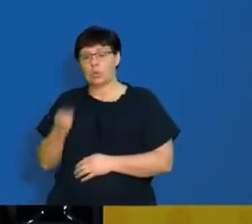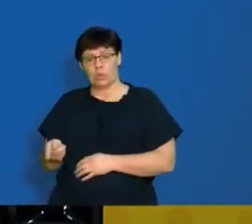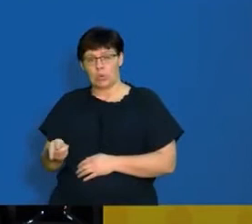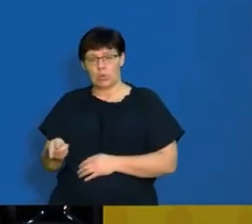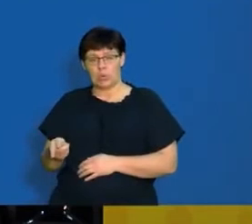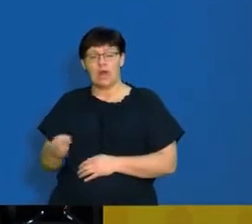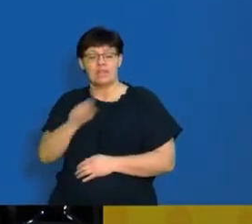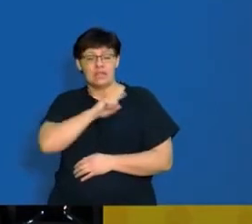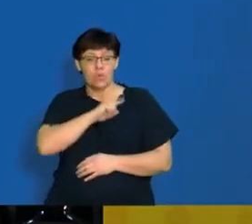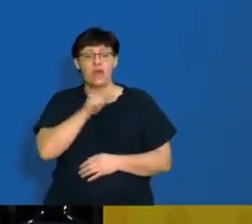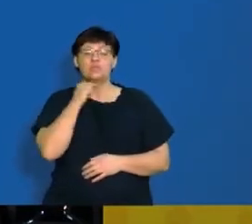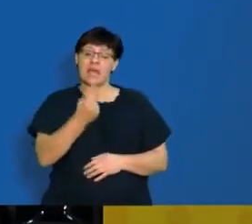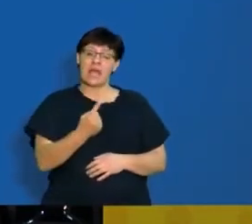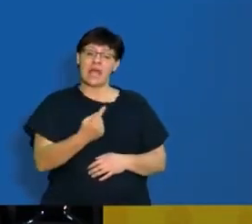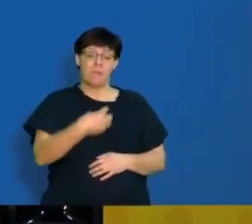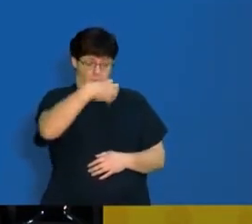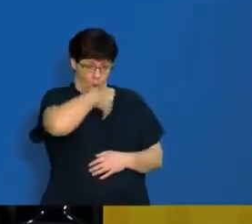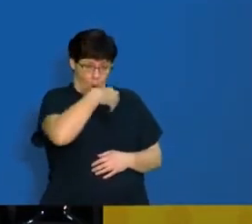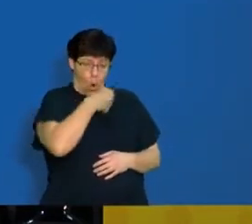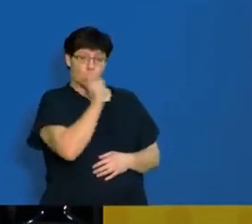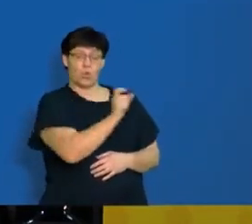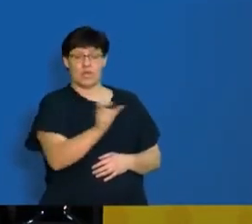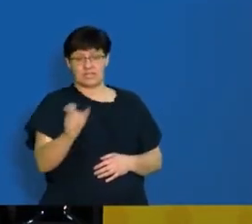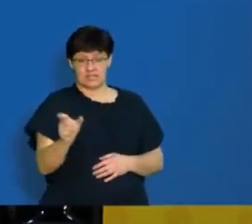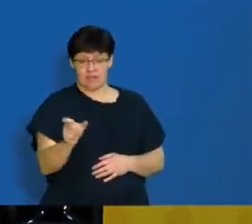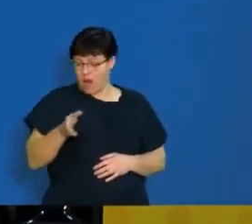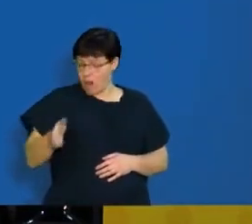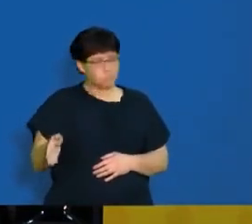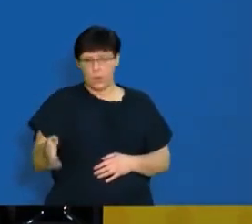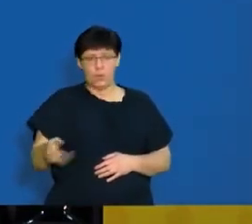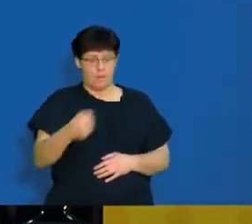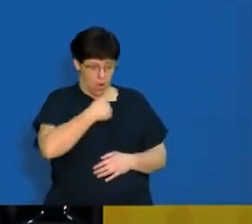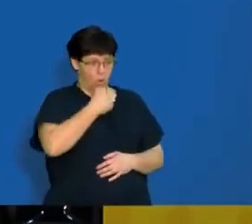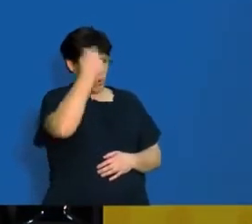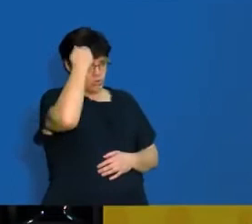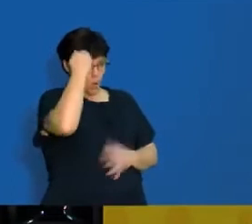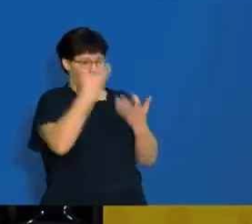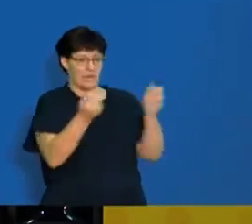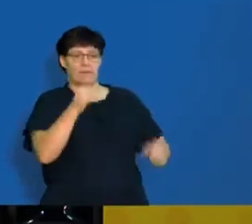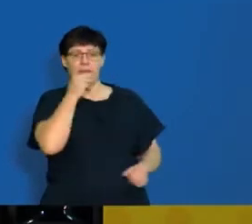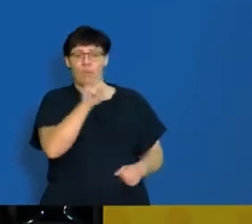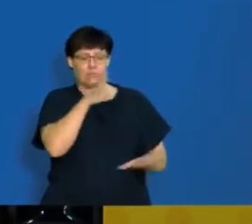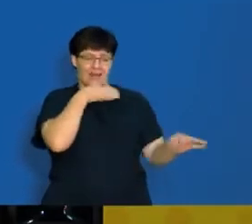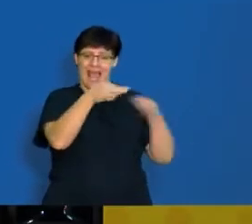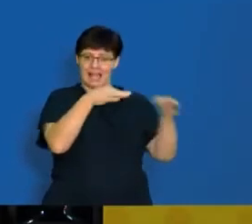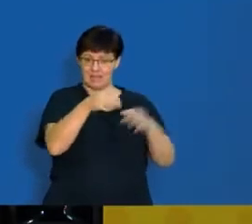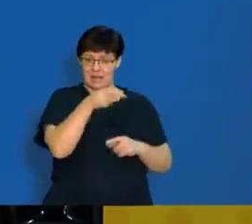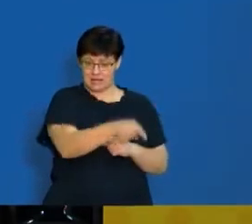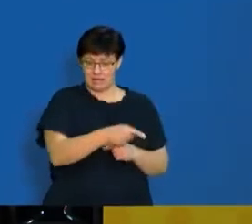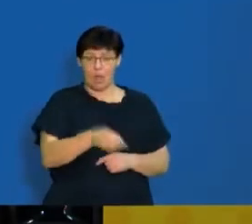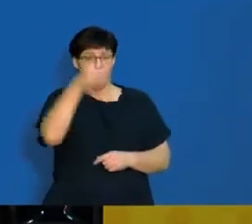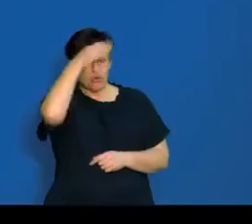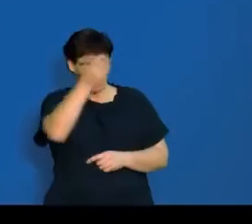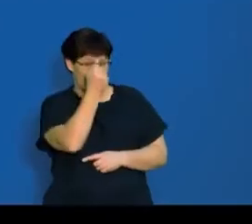the question is asking you to define it in your own words. So it's very important to understand those